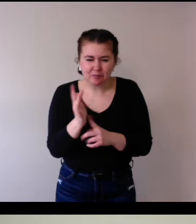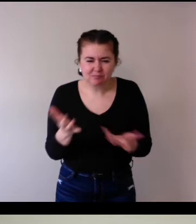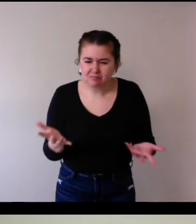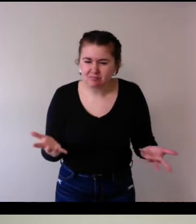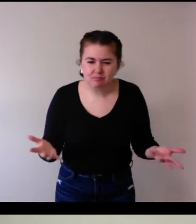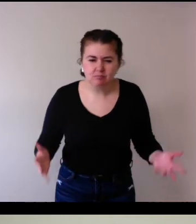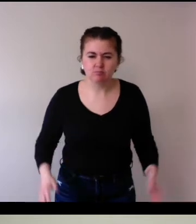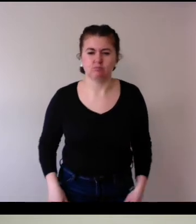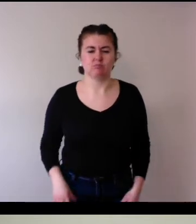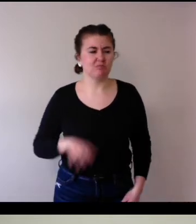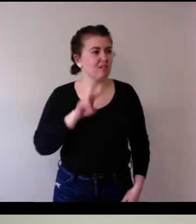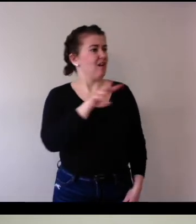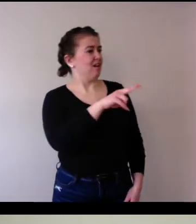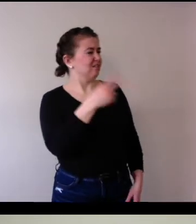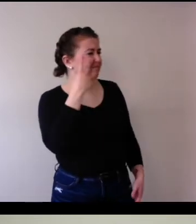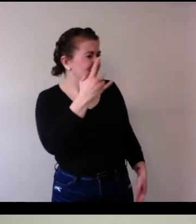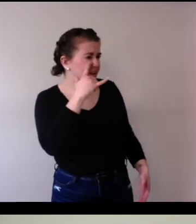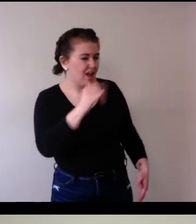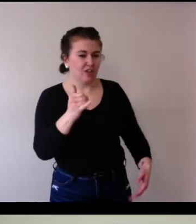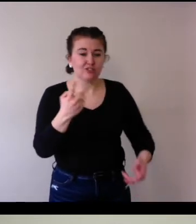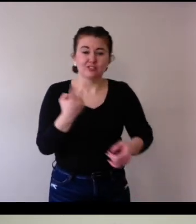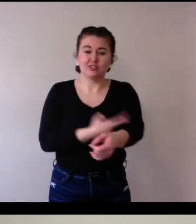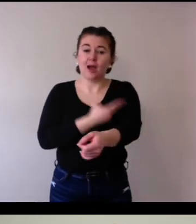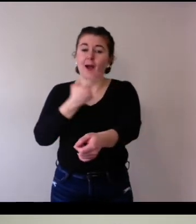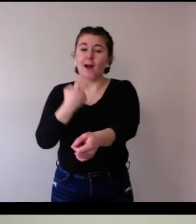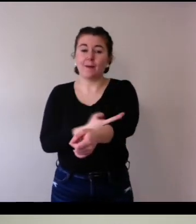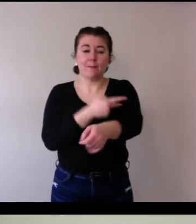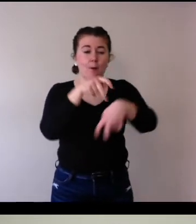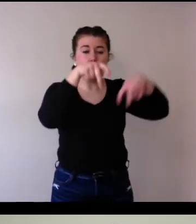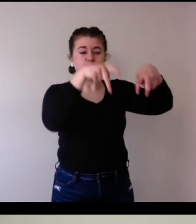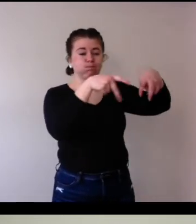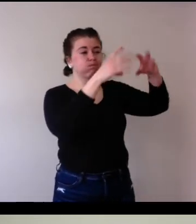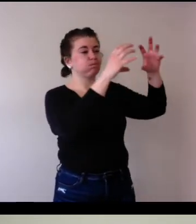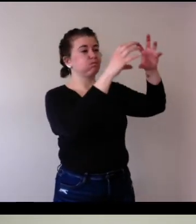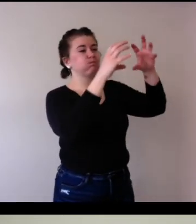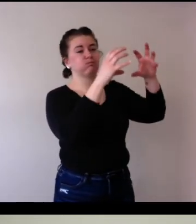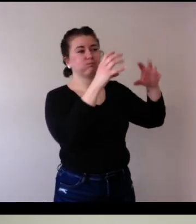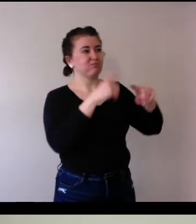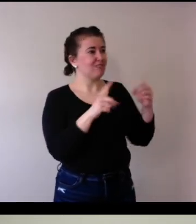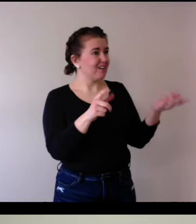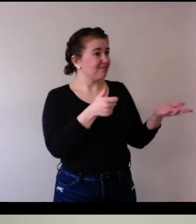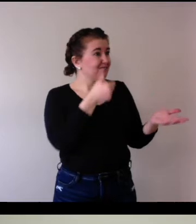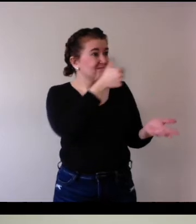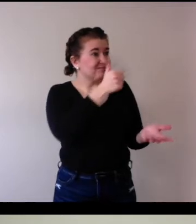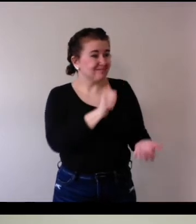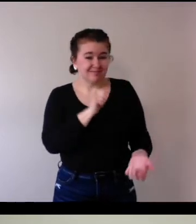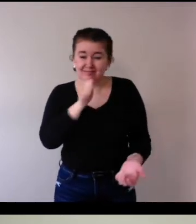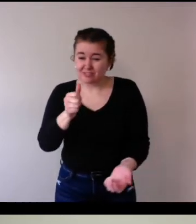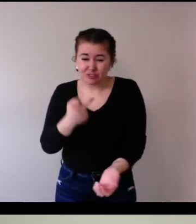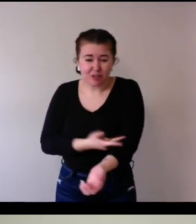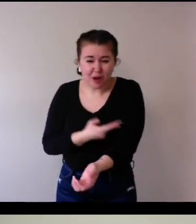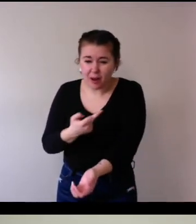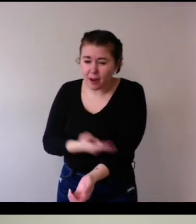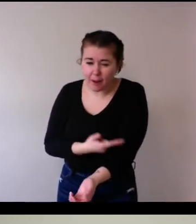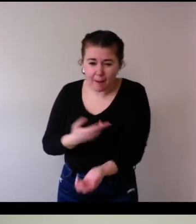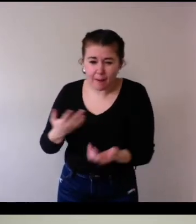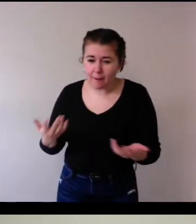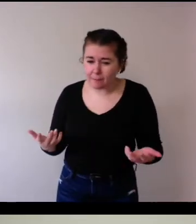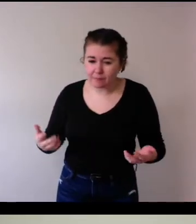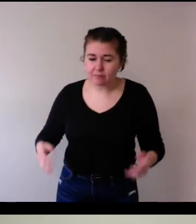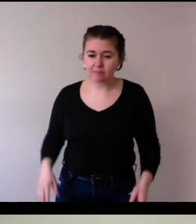Sometimes it looked like a sheep, but it wasn't a sheep. What does this one look like to